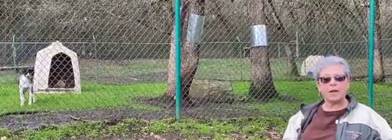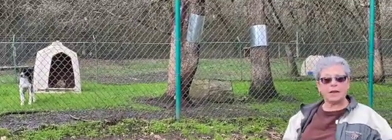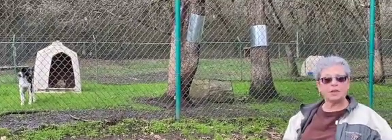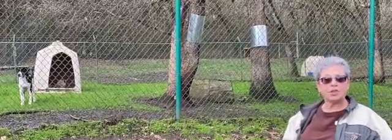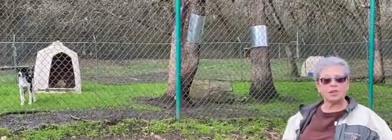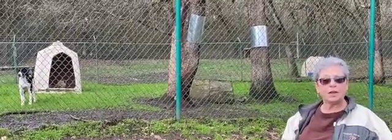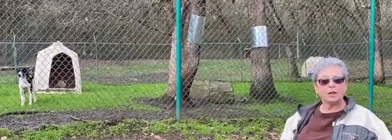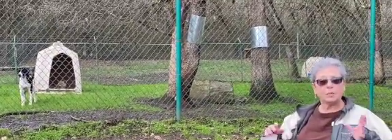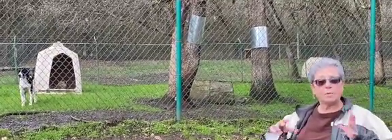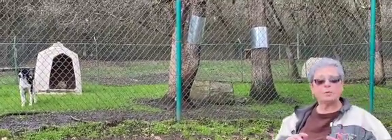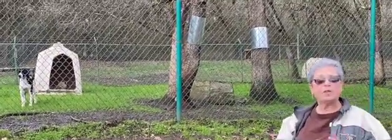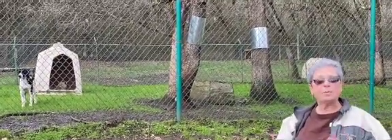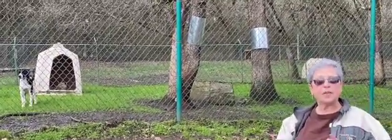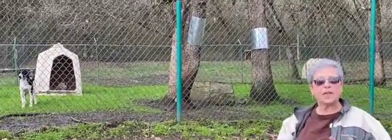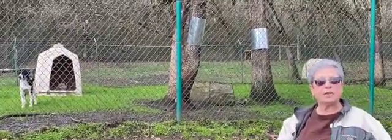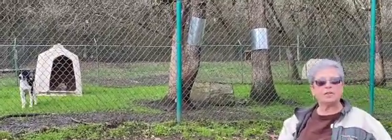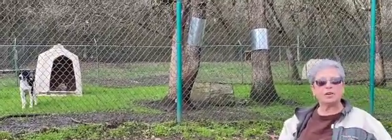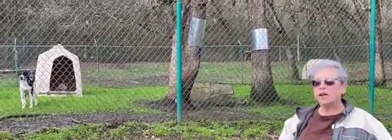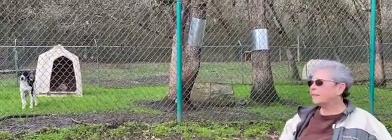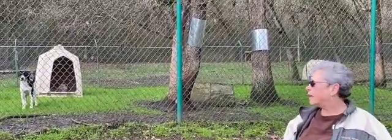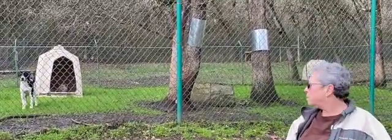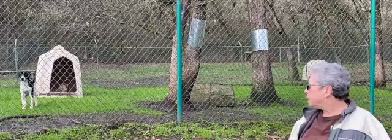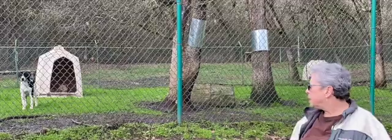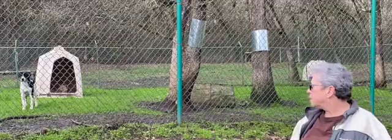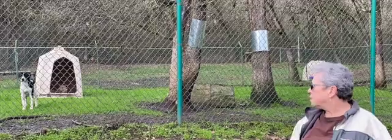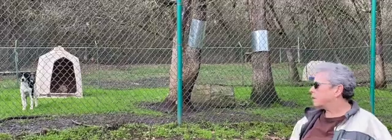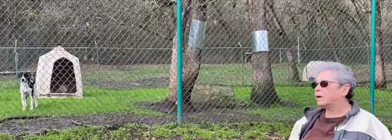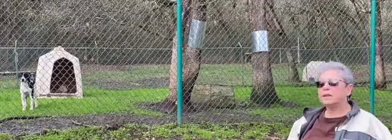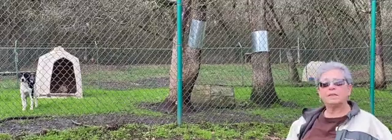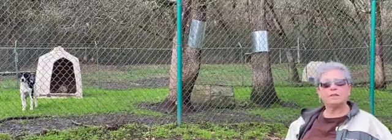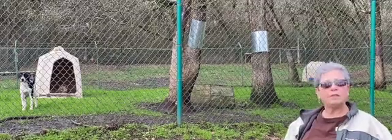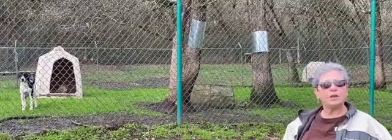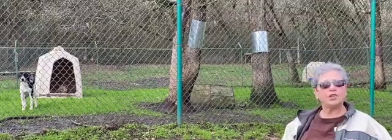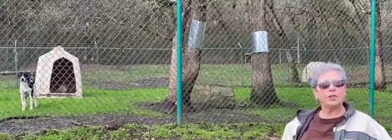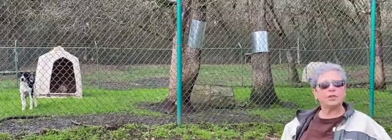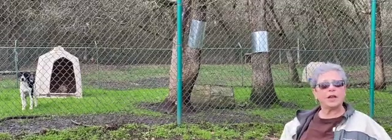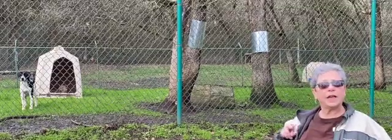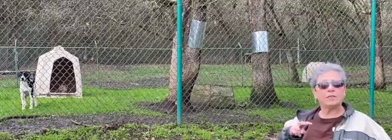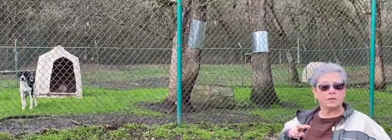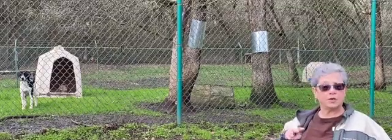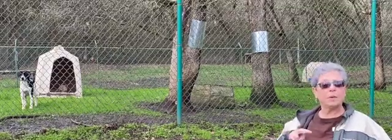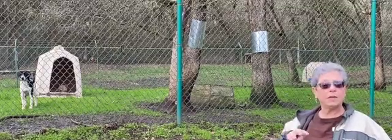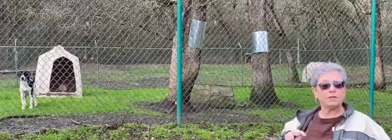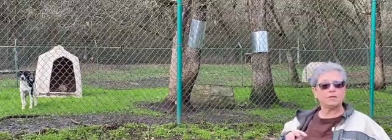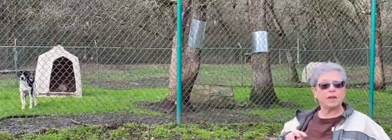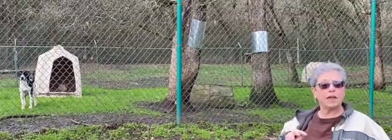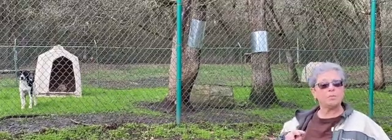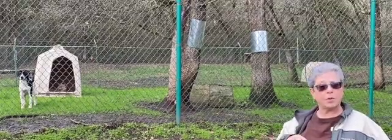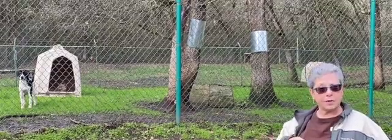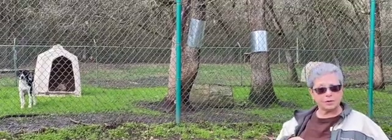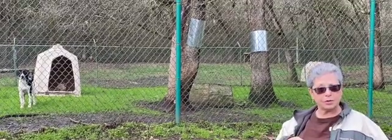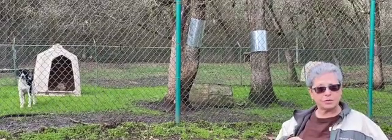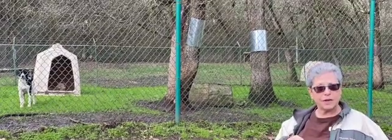same age. We put them together. They immediately bonded. They see each other as litter mates